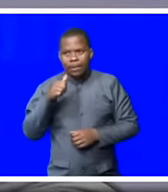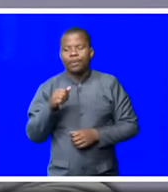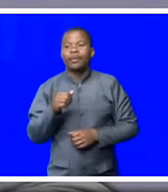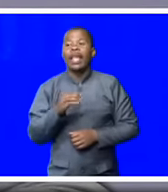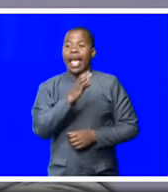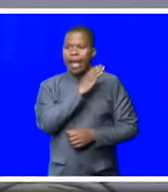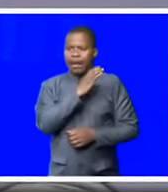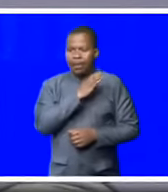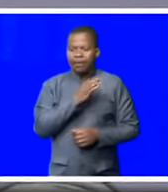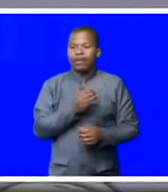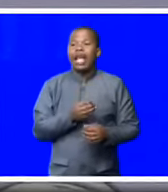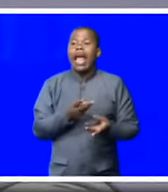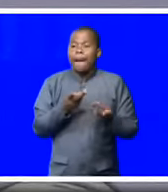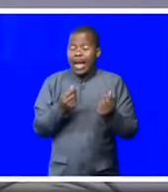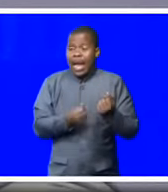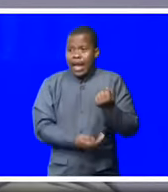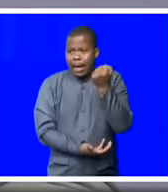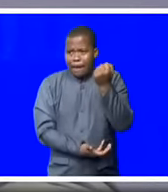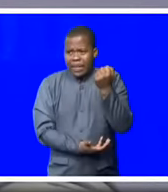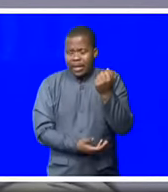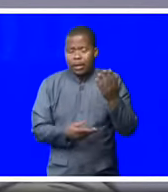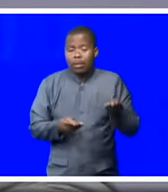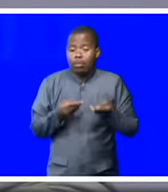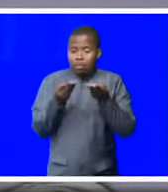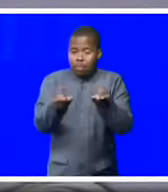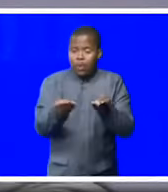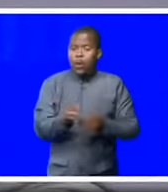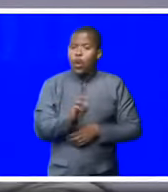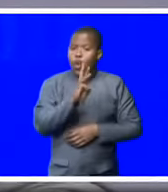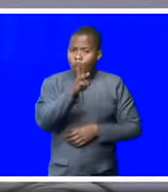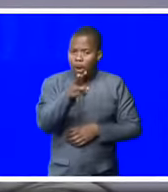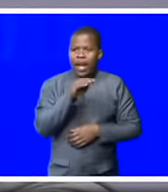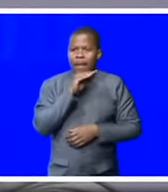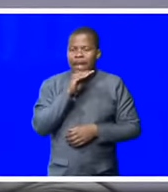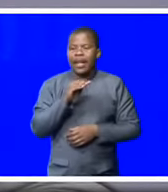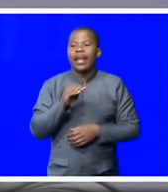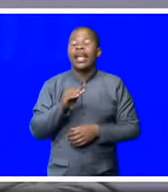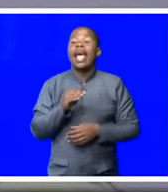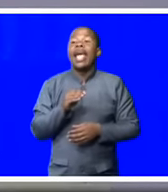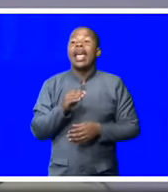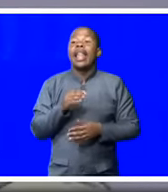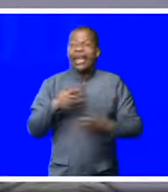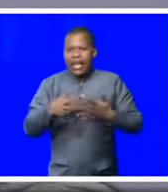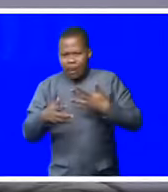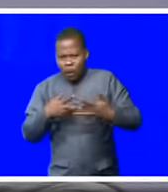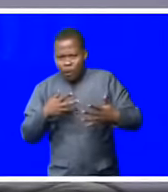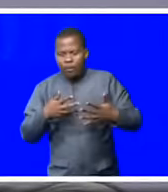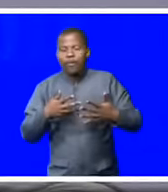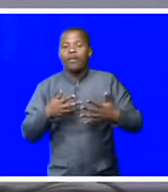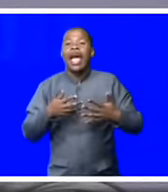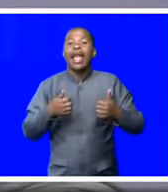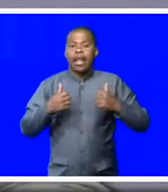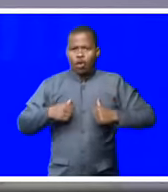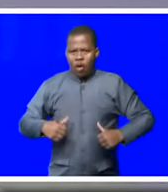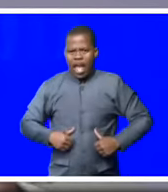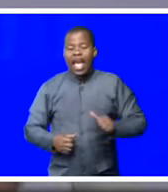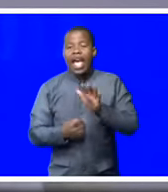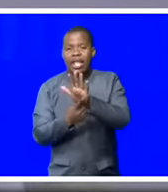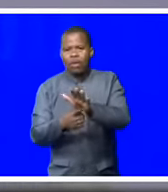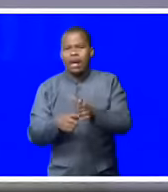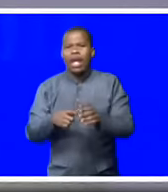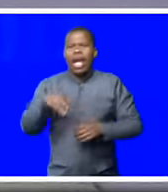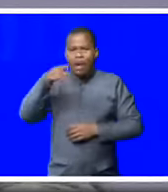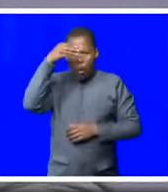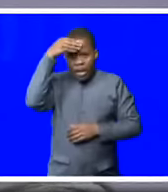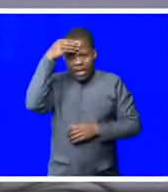supplementary budget, which has got elements in for the security forces, so that they can, especially the police, so that they can get, for